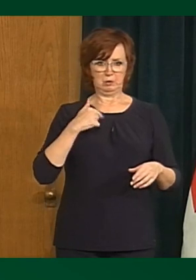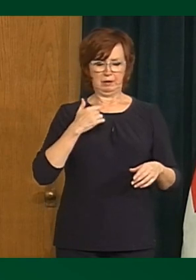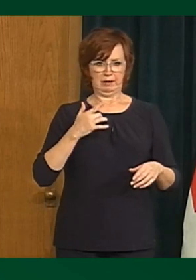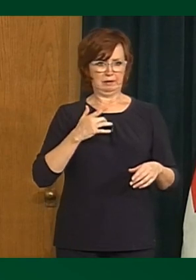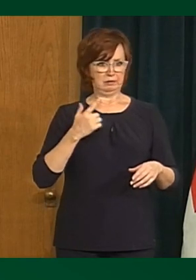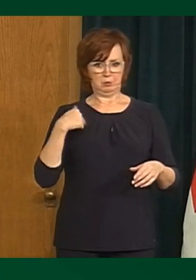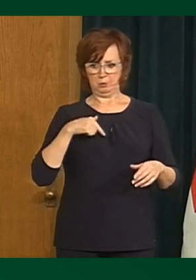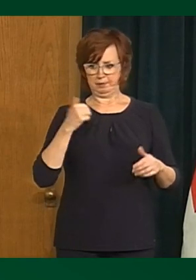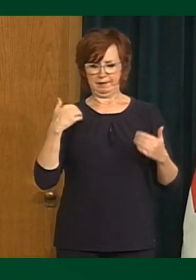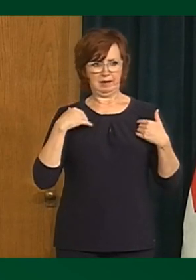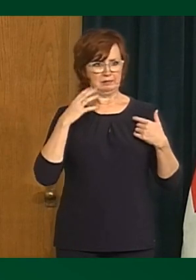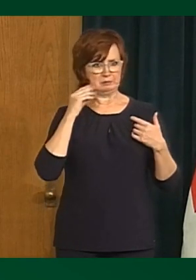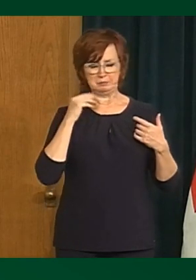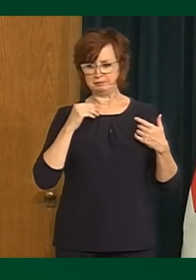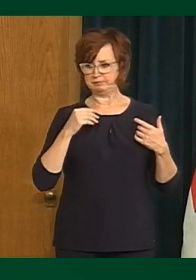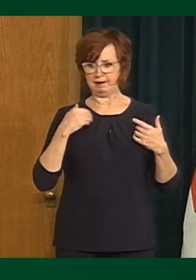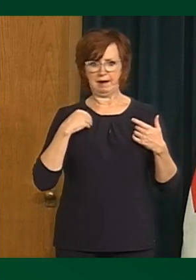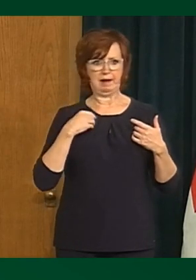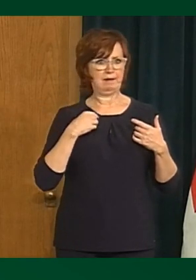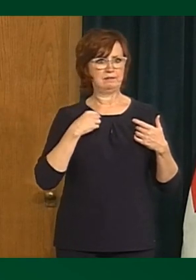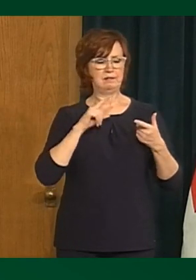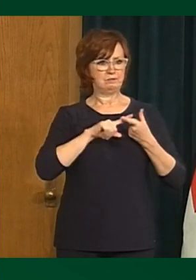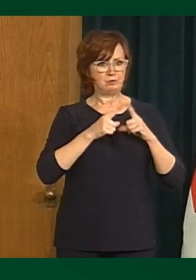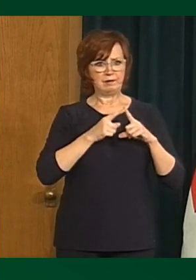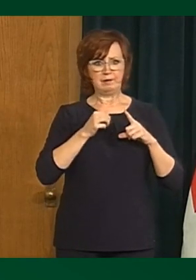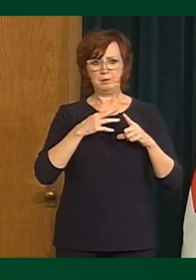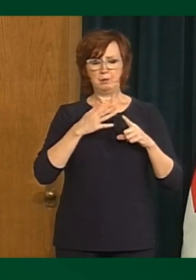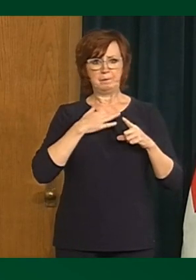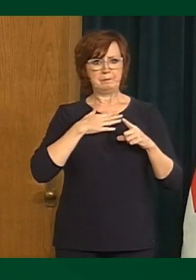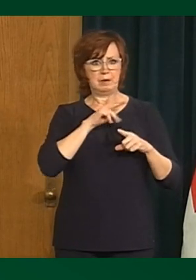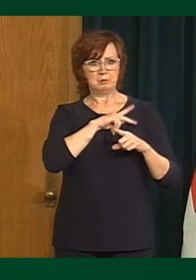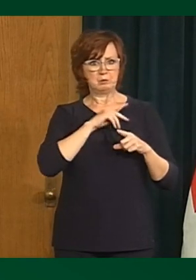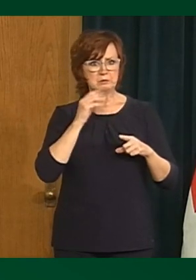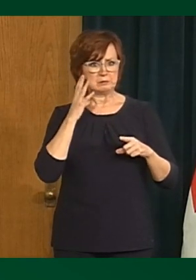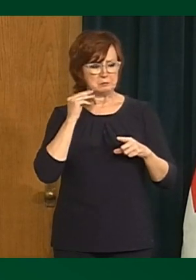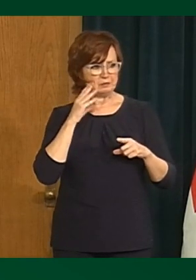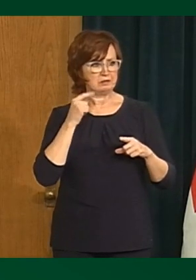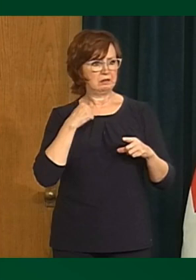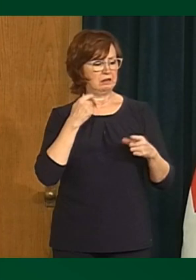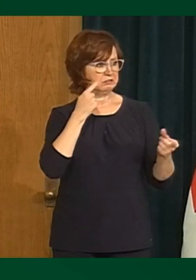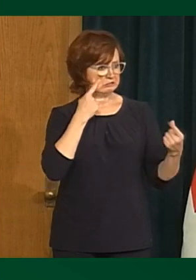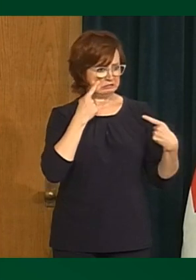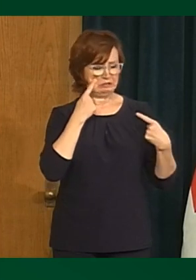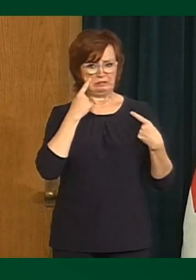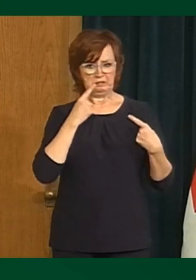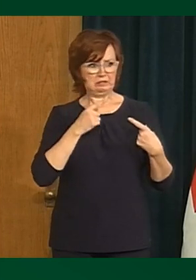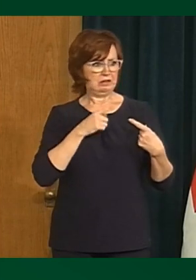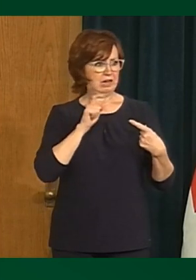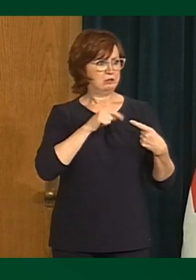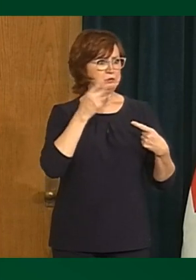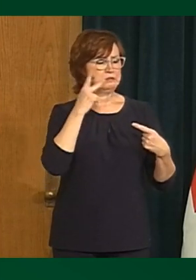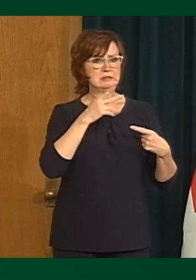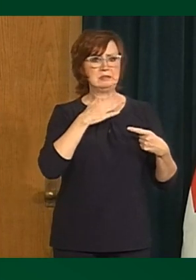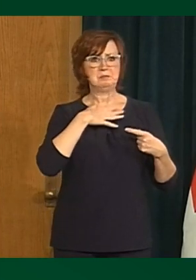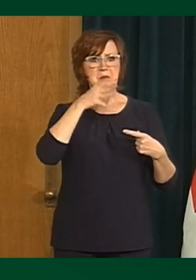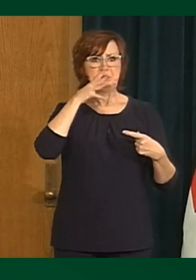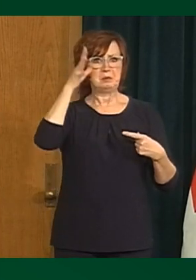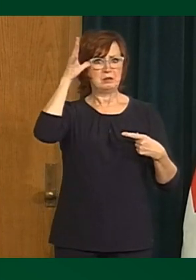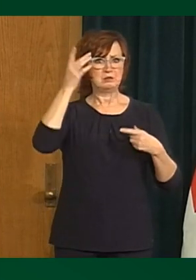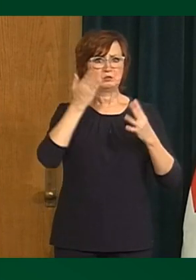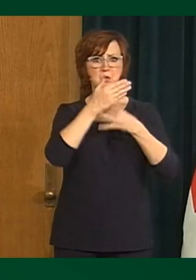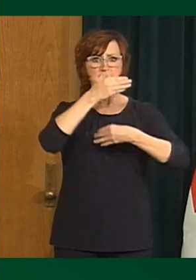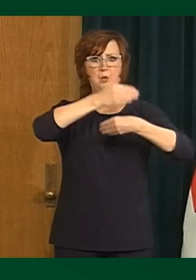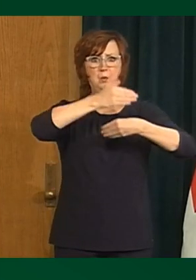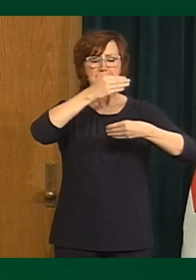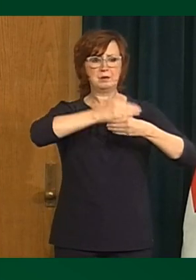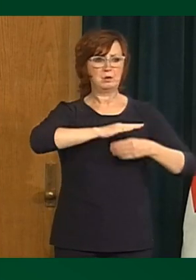one either in hospital or in a long-term care facility and you're unable to see them outside from through a glass window. But it